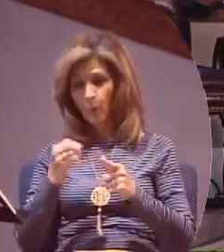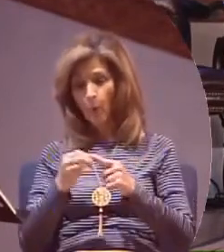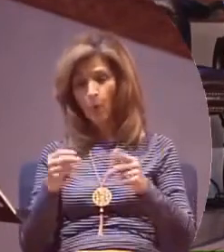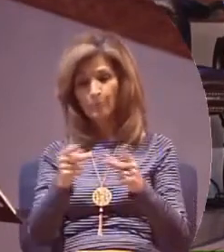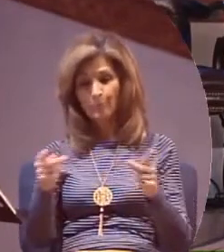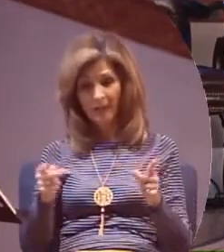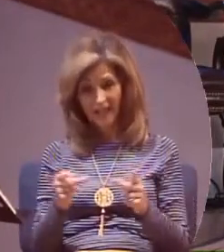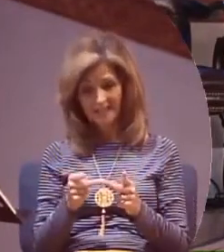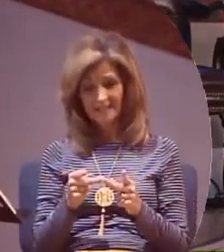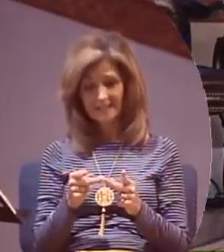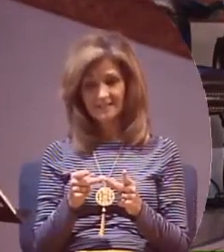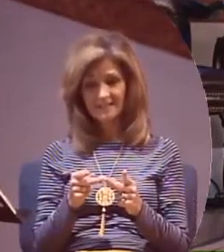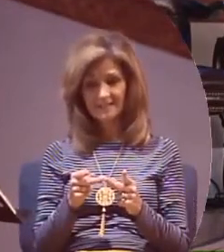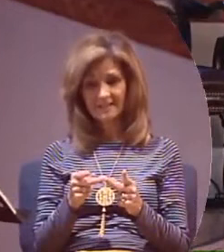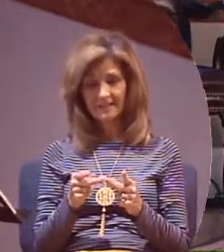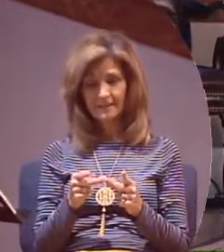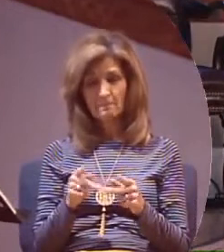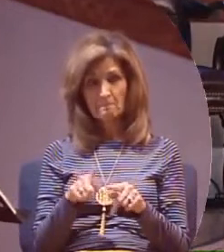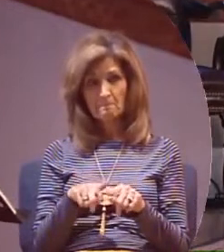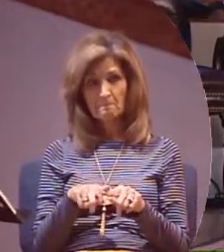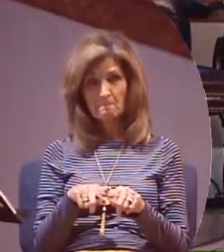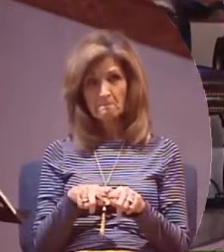places.